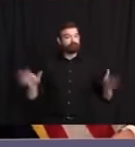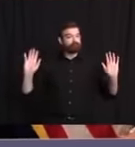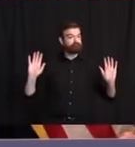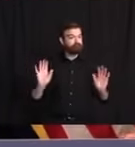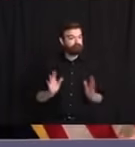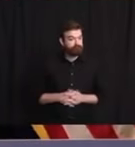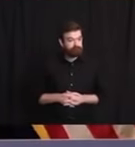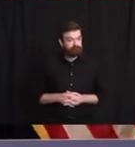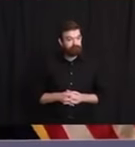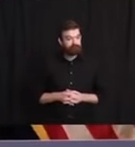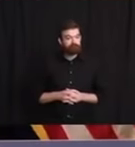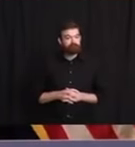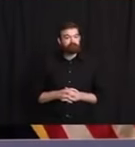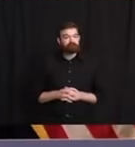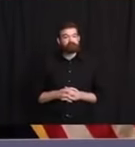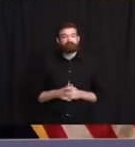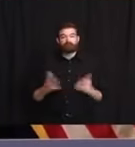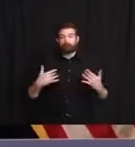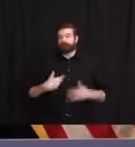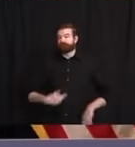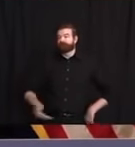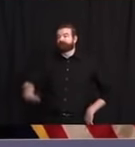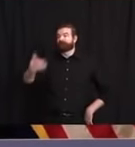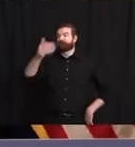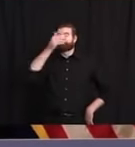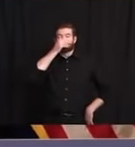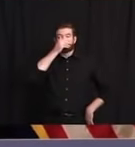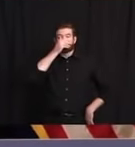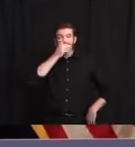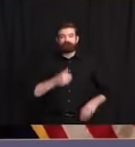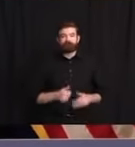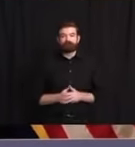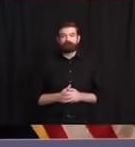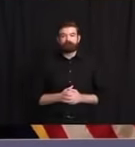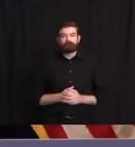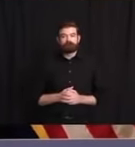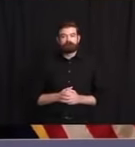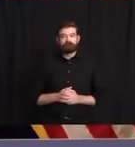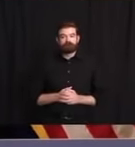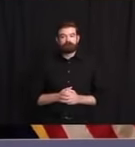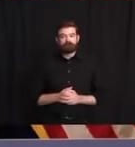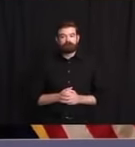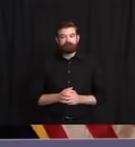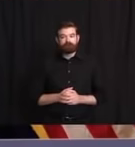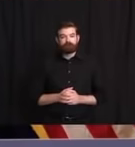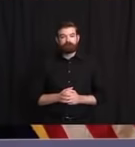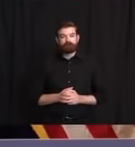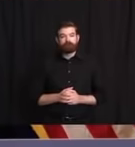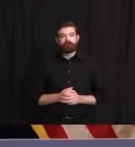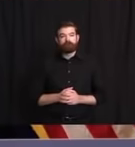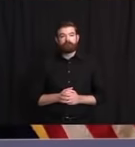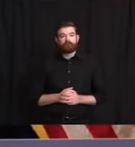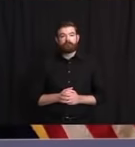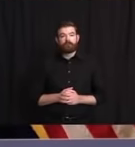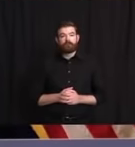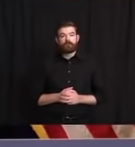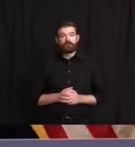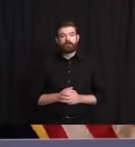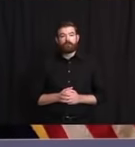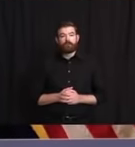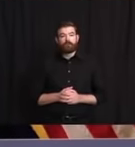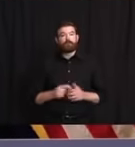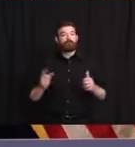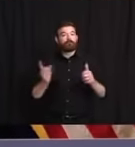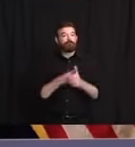Bear with me a second. We will be together, as I say, tomorrow at 1